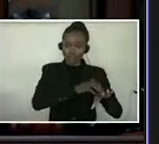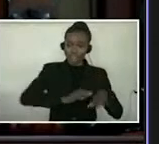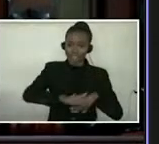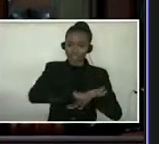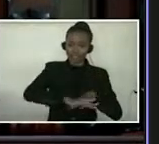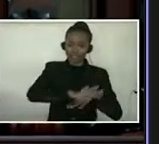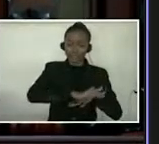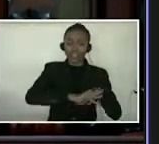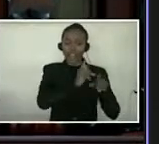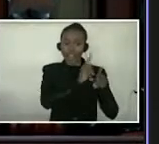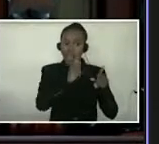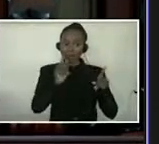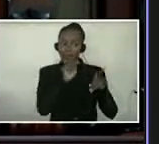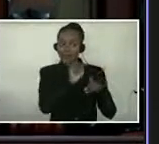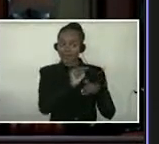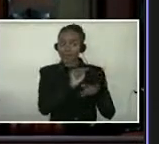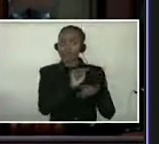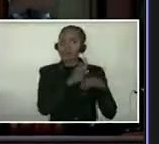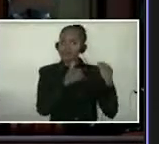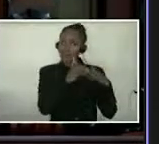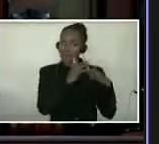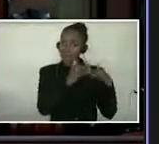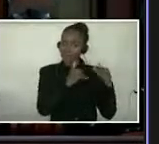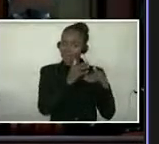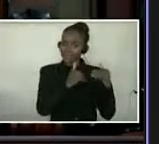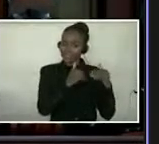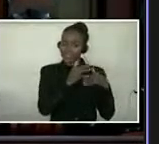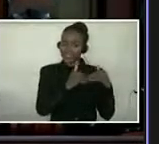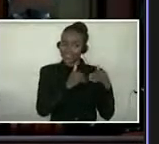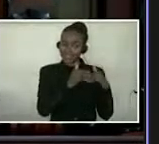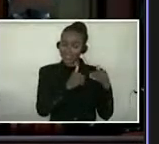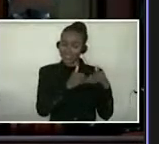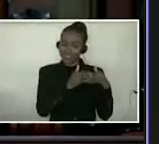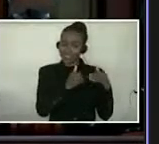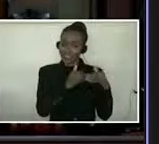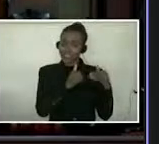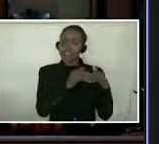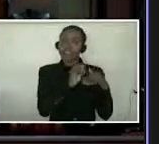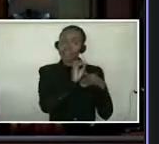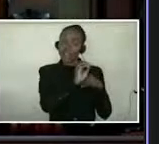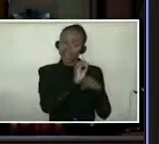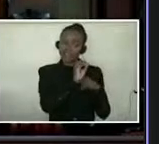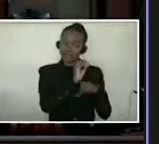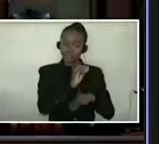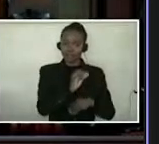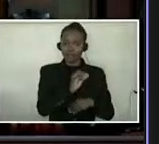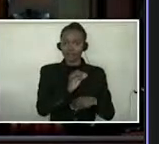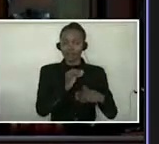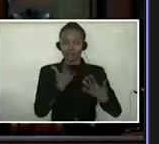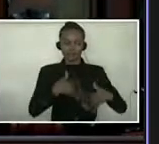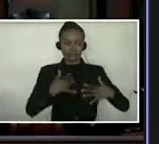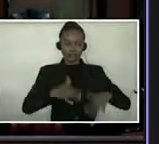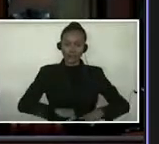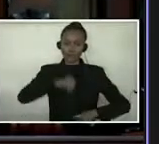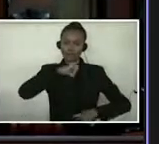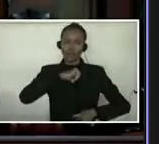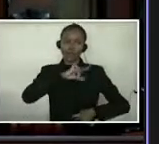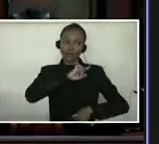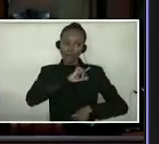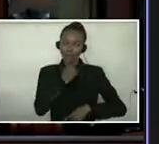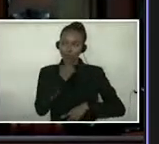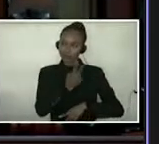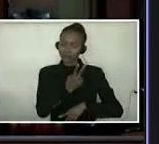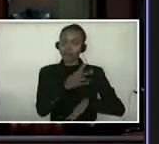have been built in this province indeed leave us with something to be proud of as resolved in the 53rd anc